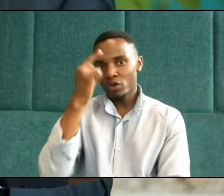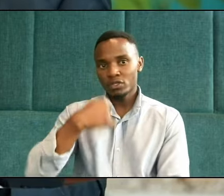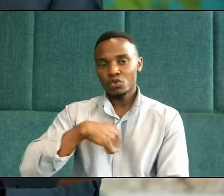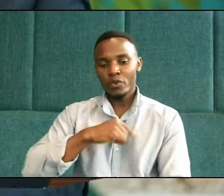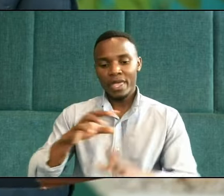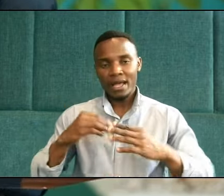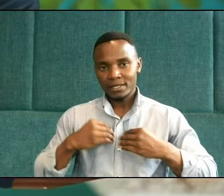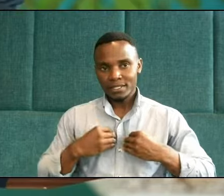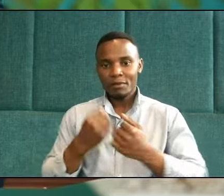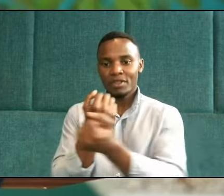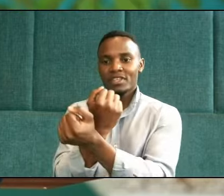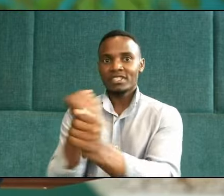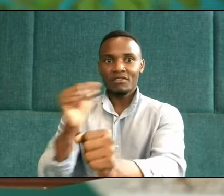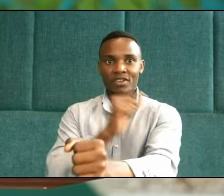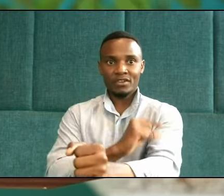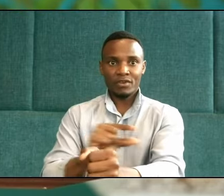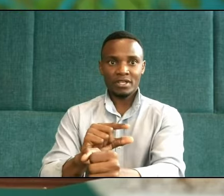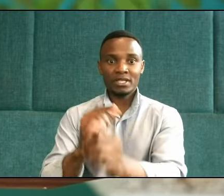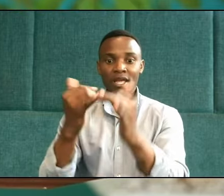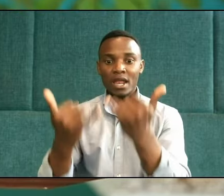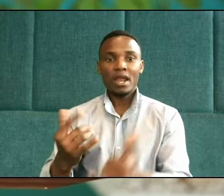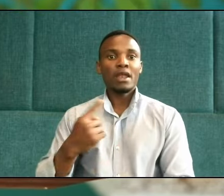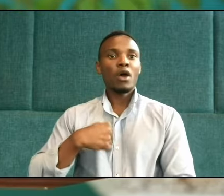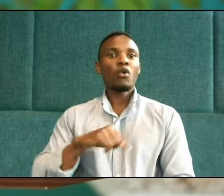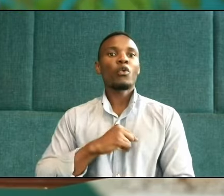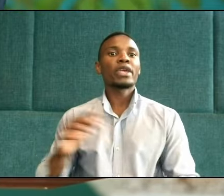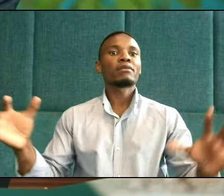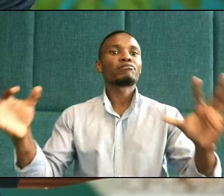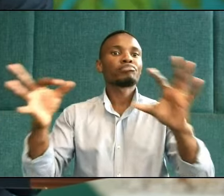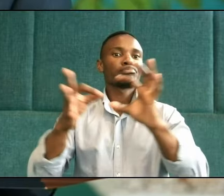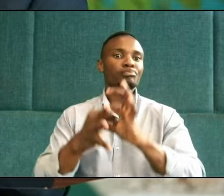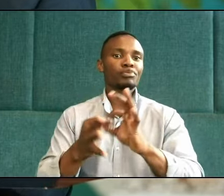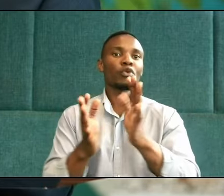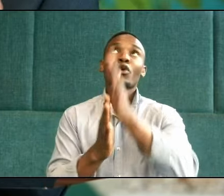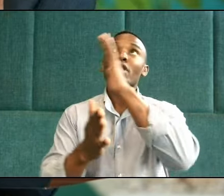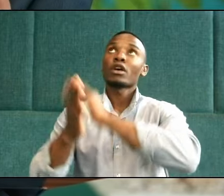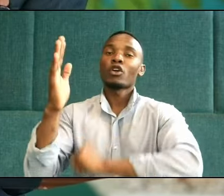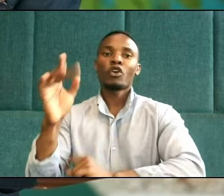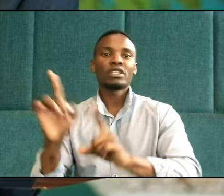saving grace, we are reconciled with God and